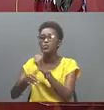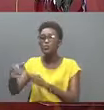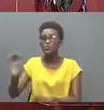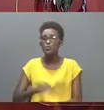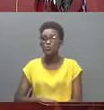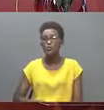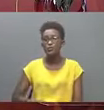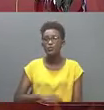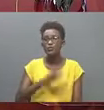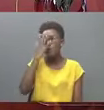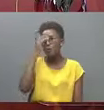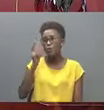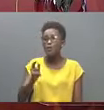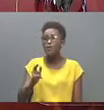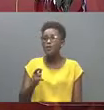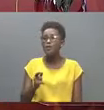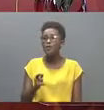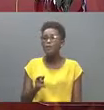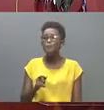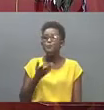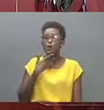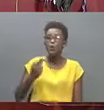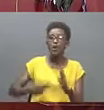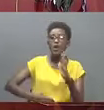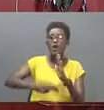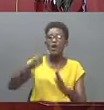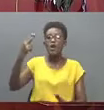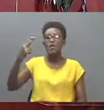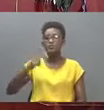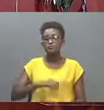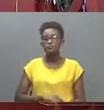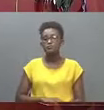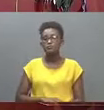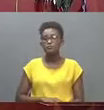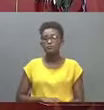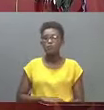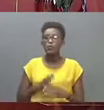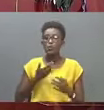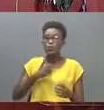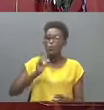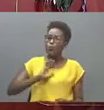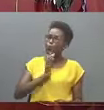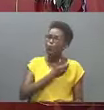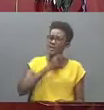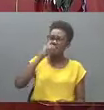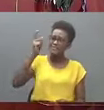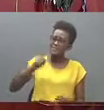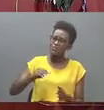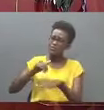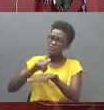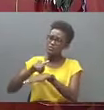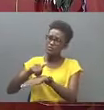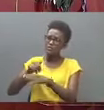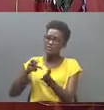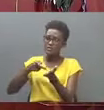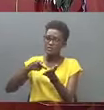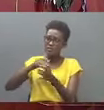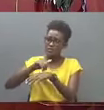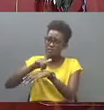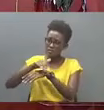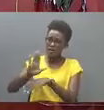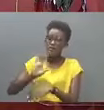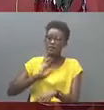Because we are highly endowed. We need to send our innovation to other parts of the world.